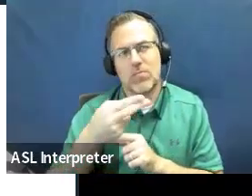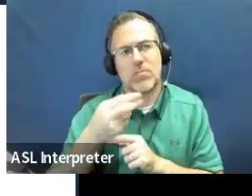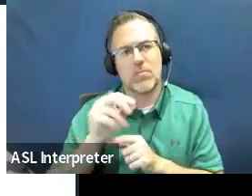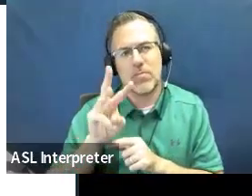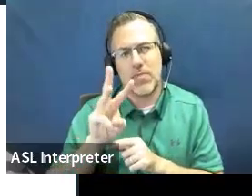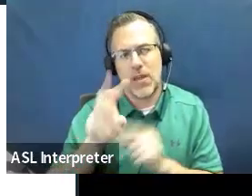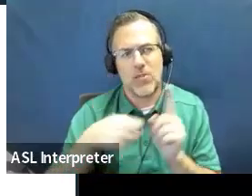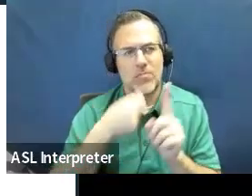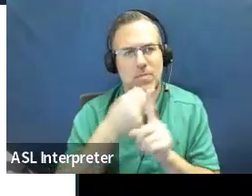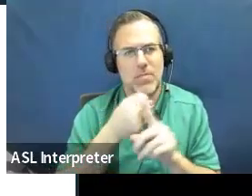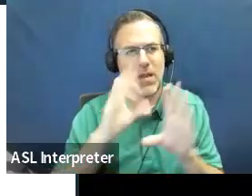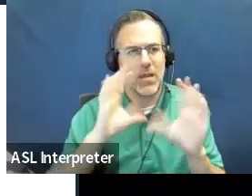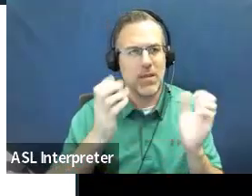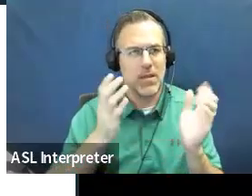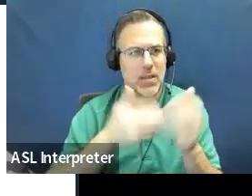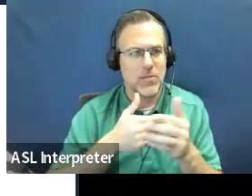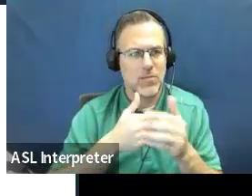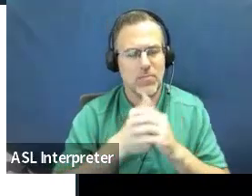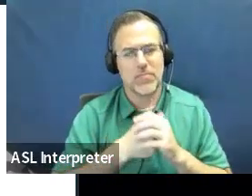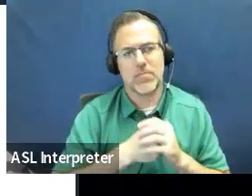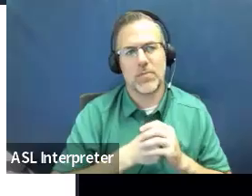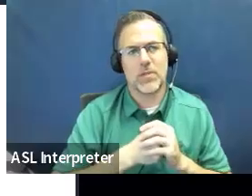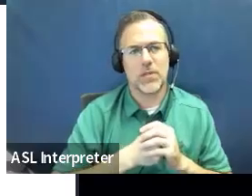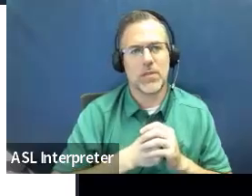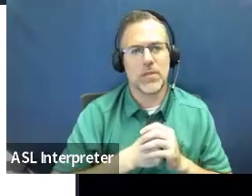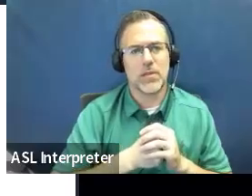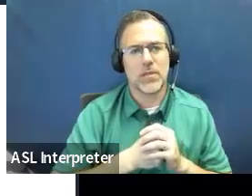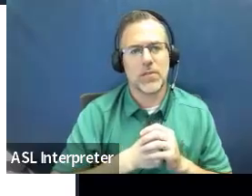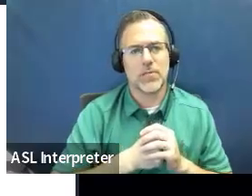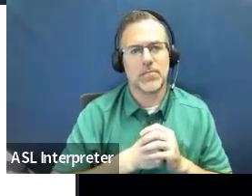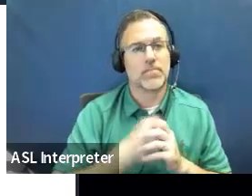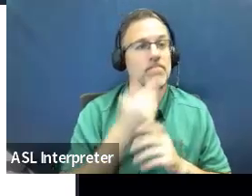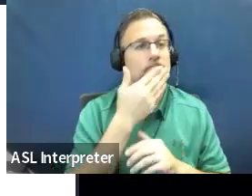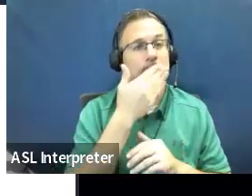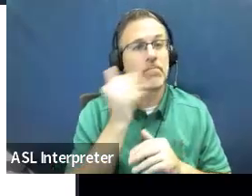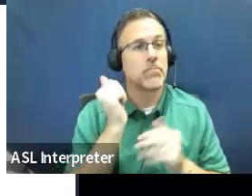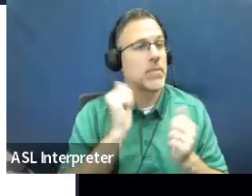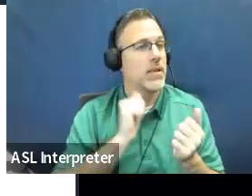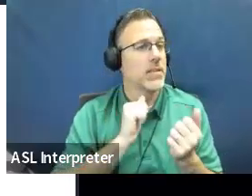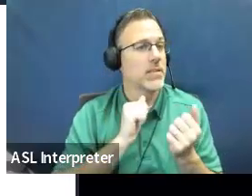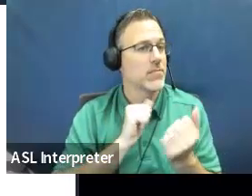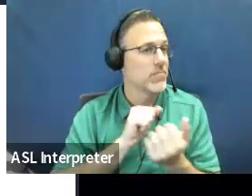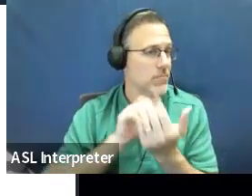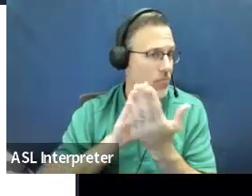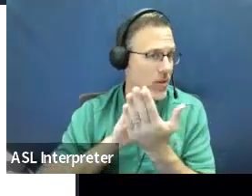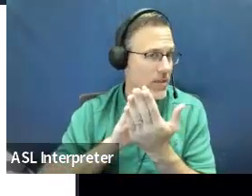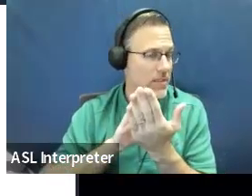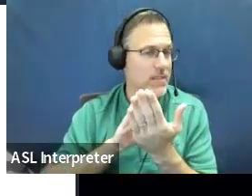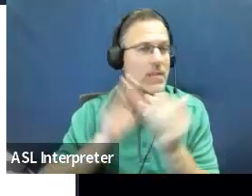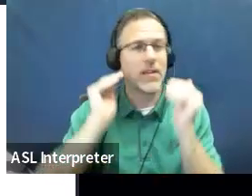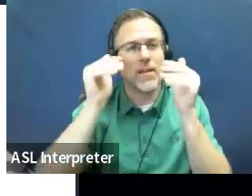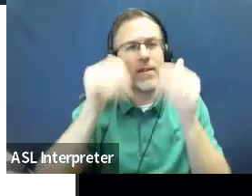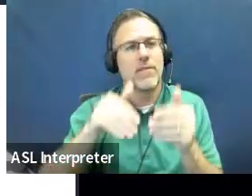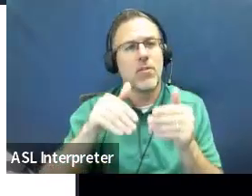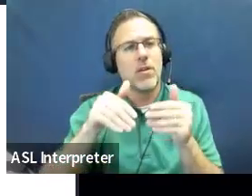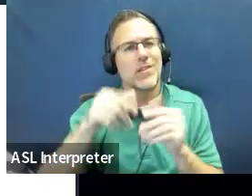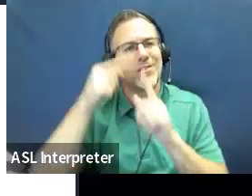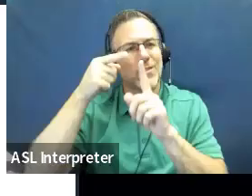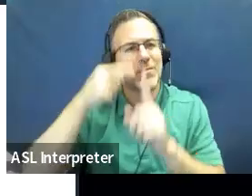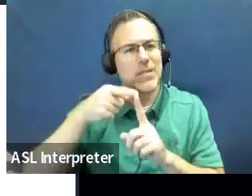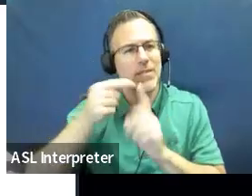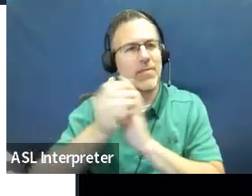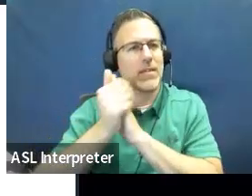within the classroom. A couple of best practice notes is that you're focusing on those specific